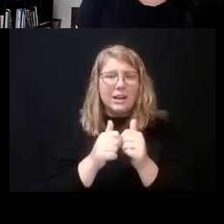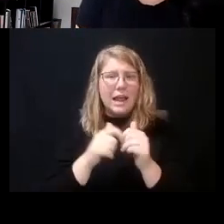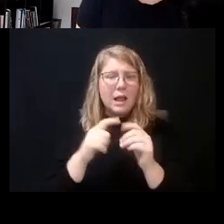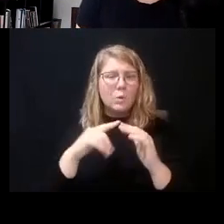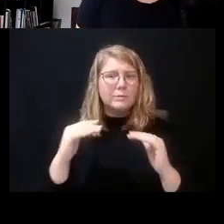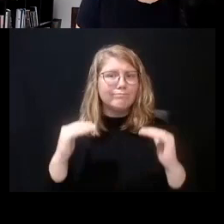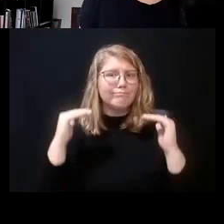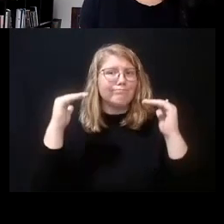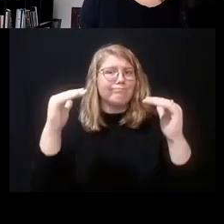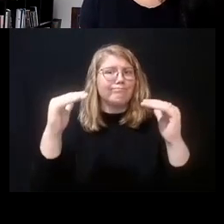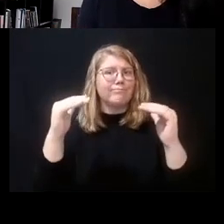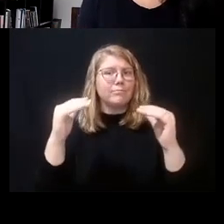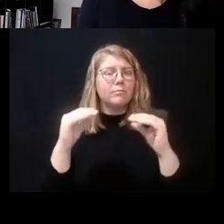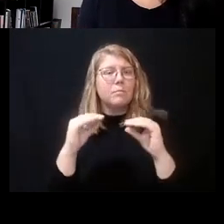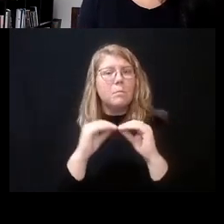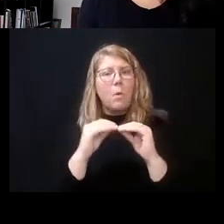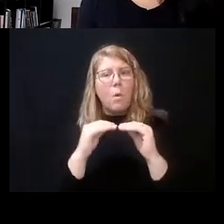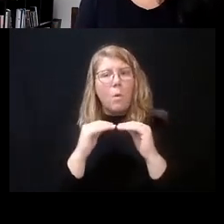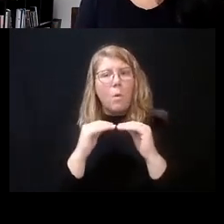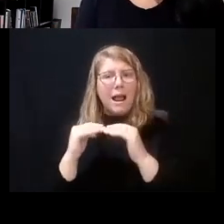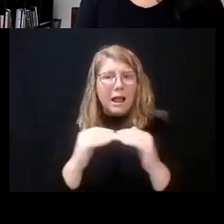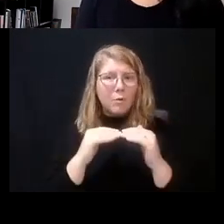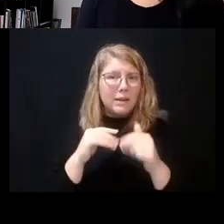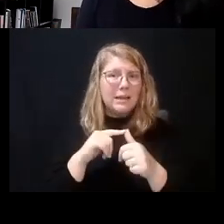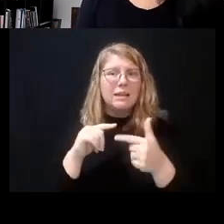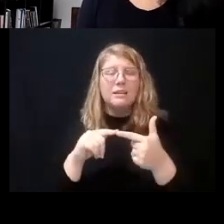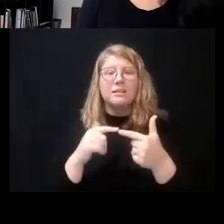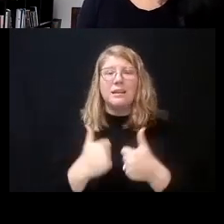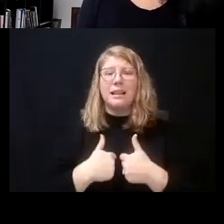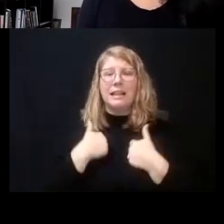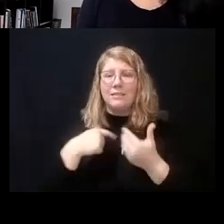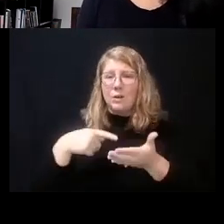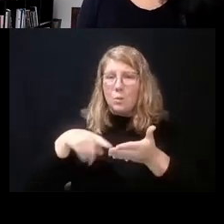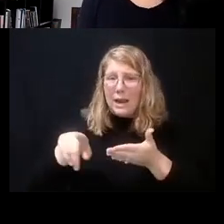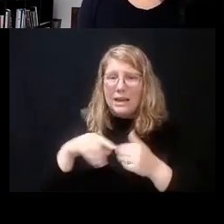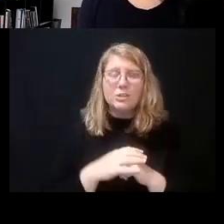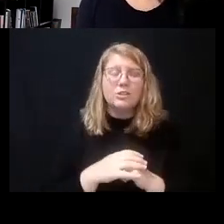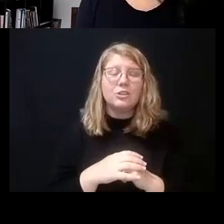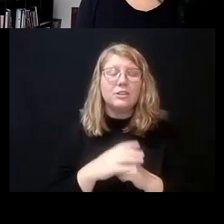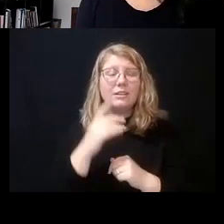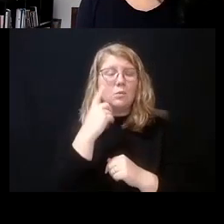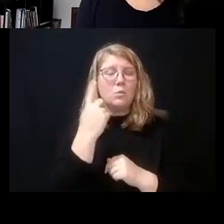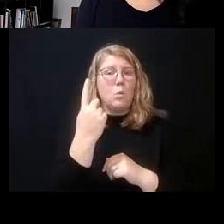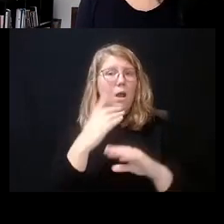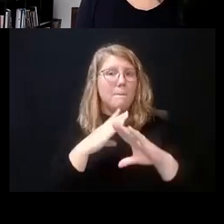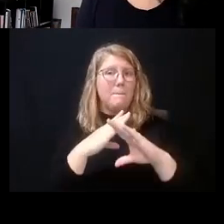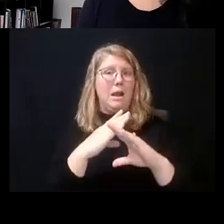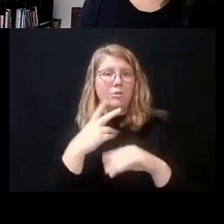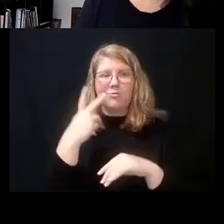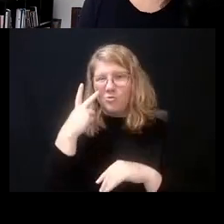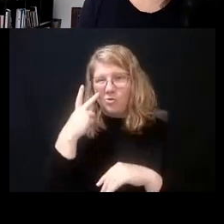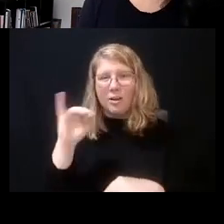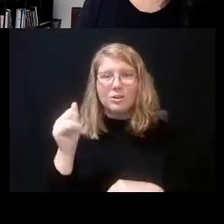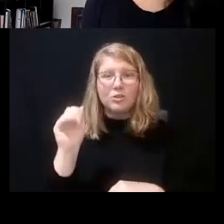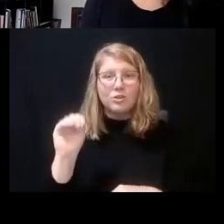in our organizations and living wages in our organizations, one of the barriers that can come up, and I think I saw this on the Jamboard, was that